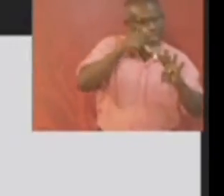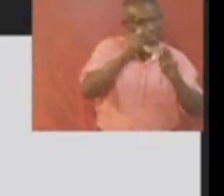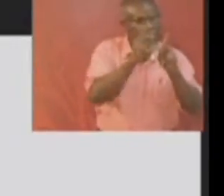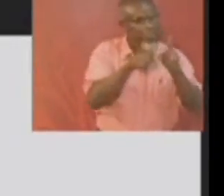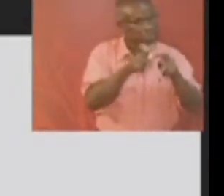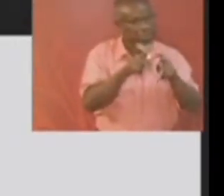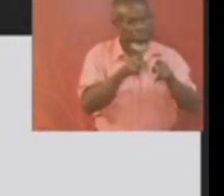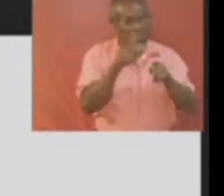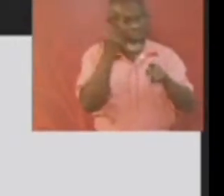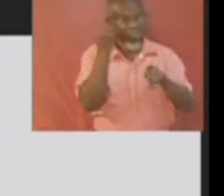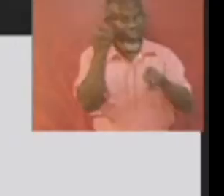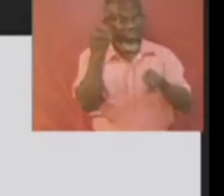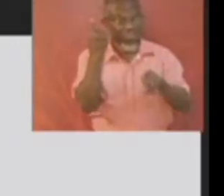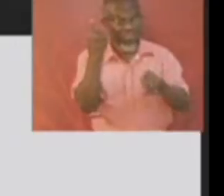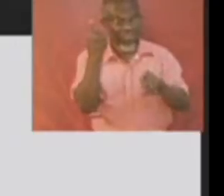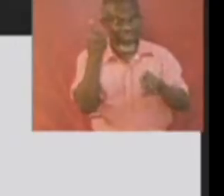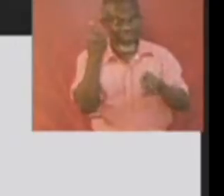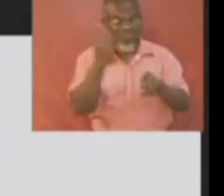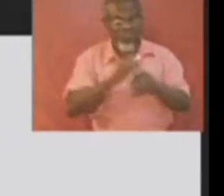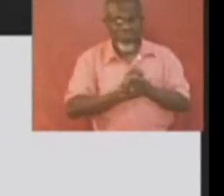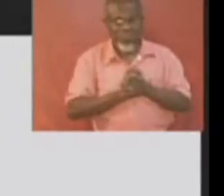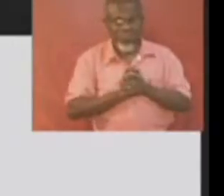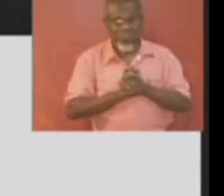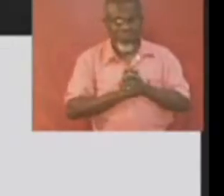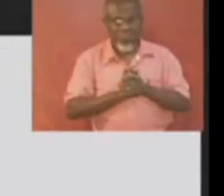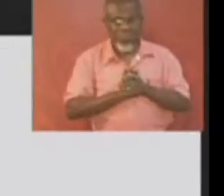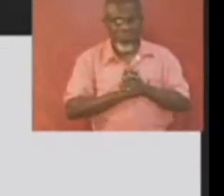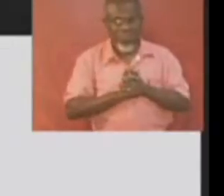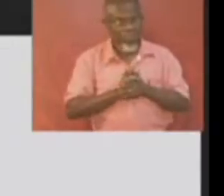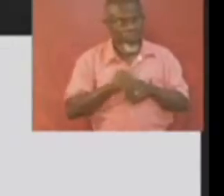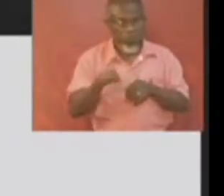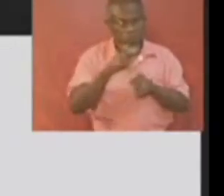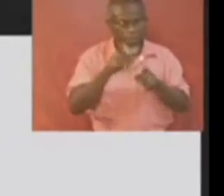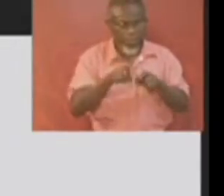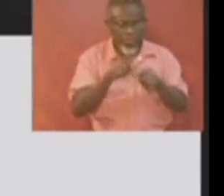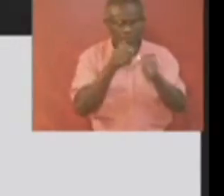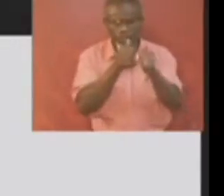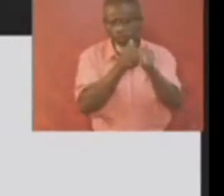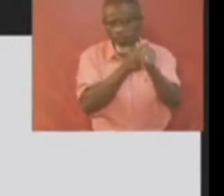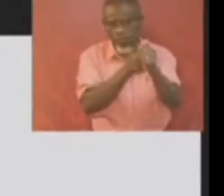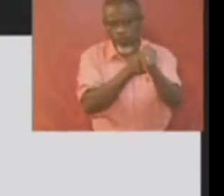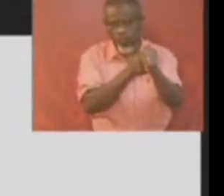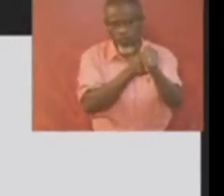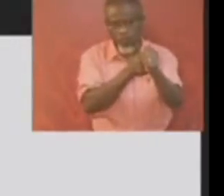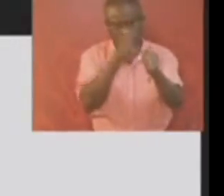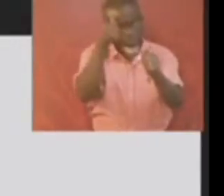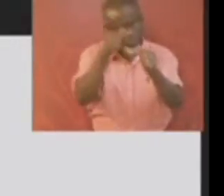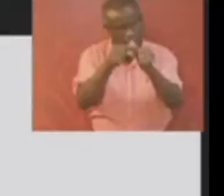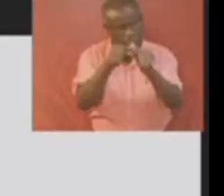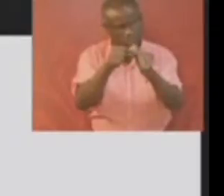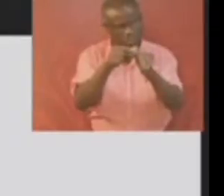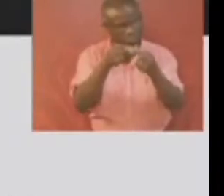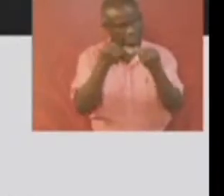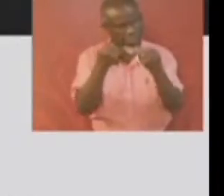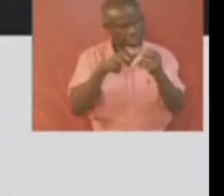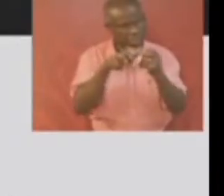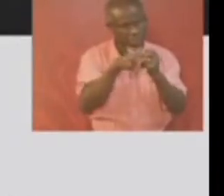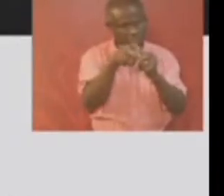time. Advice that seems to be being ignored if the travel stats for the U.S. Are to be considered. Next